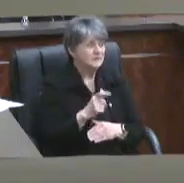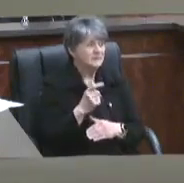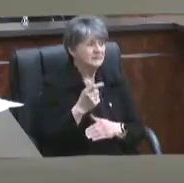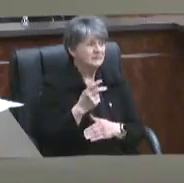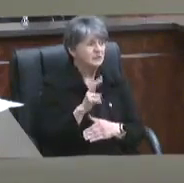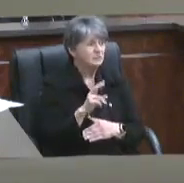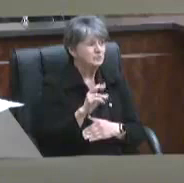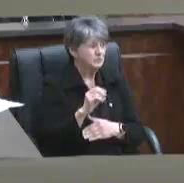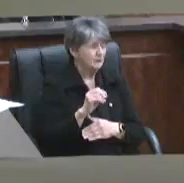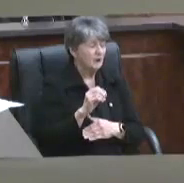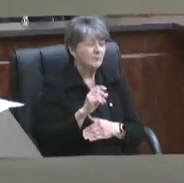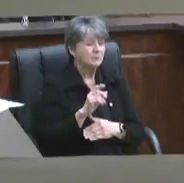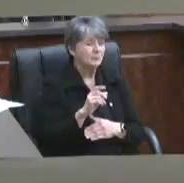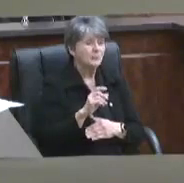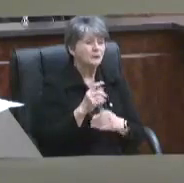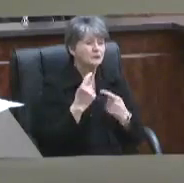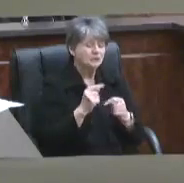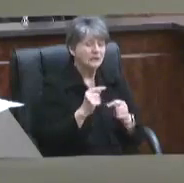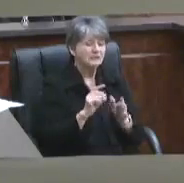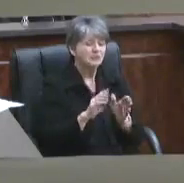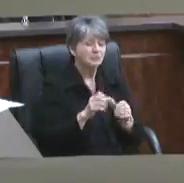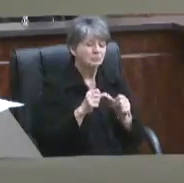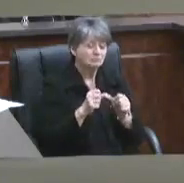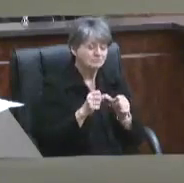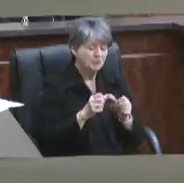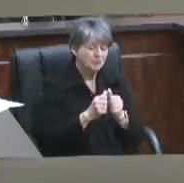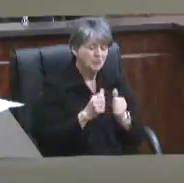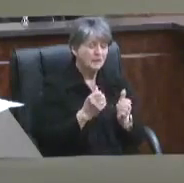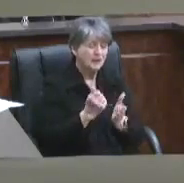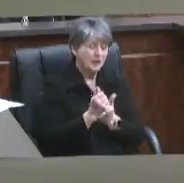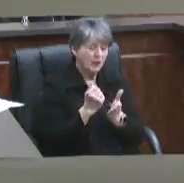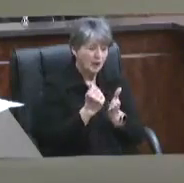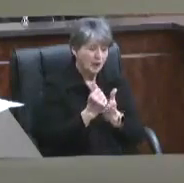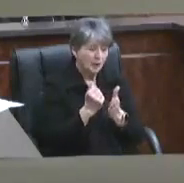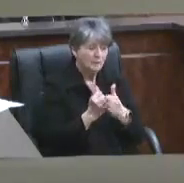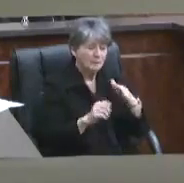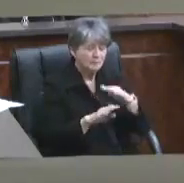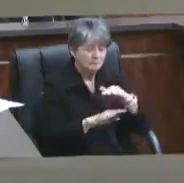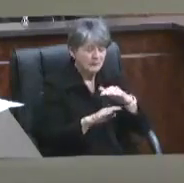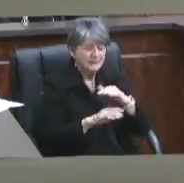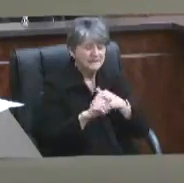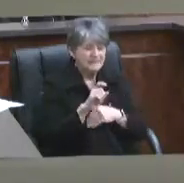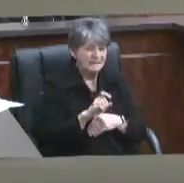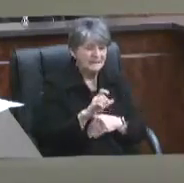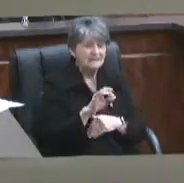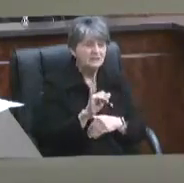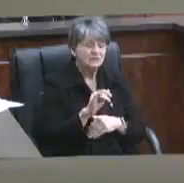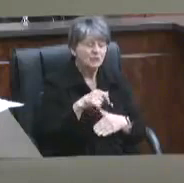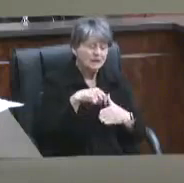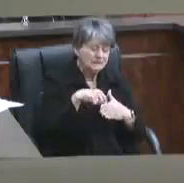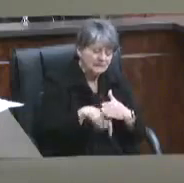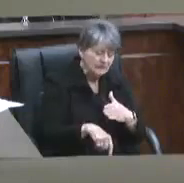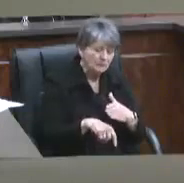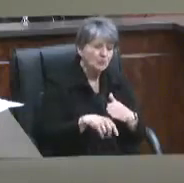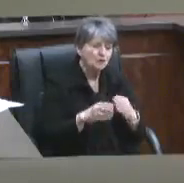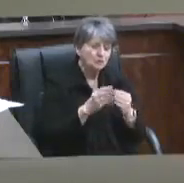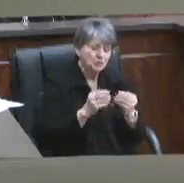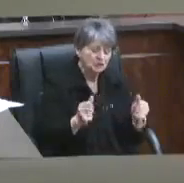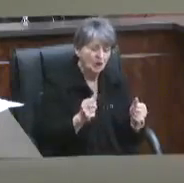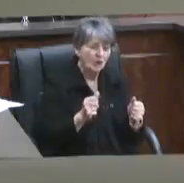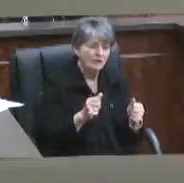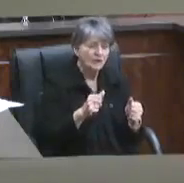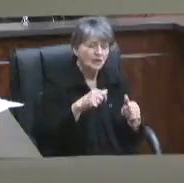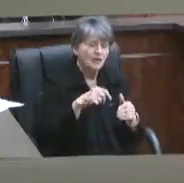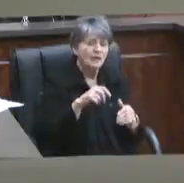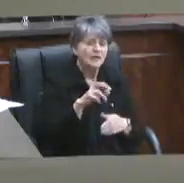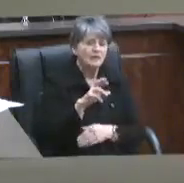responsive to the growing needs of our community, not only meeting their basic needs, but also digging deeper to address the root causes of their financial